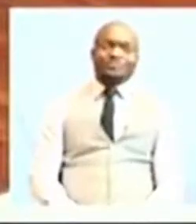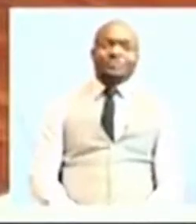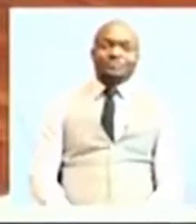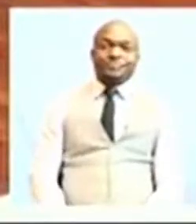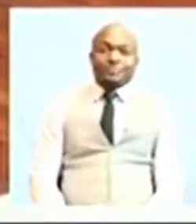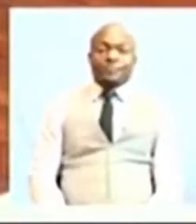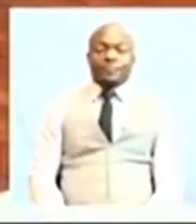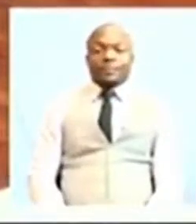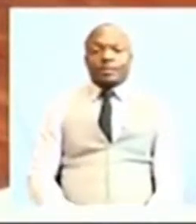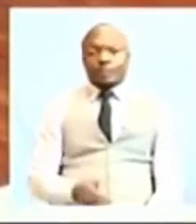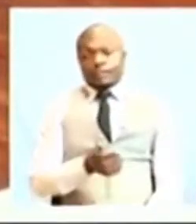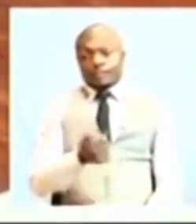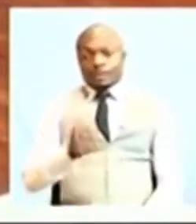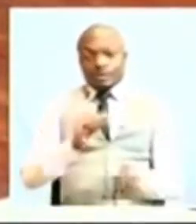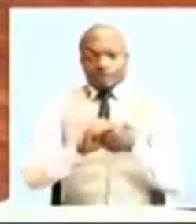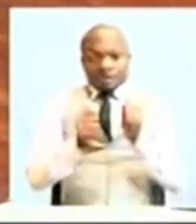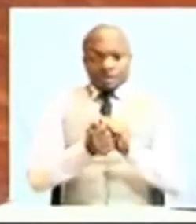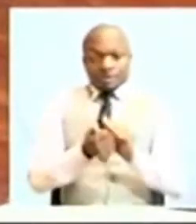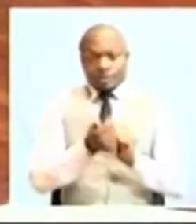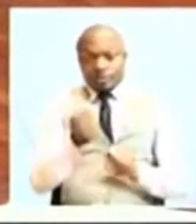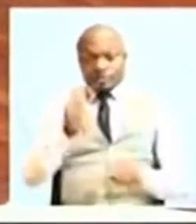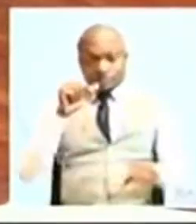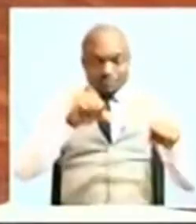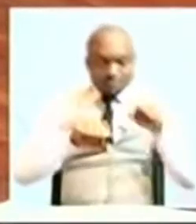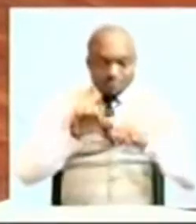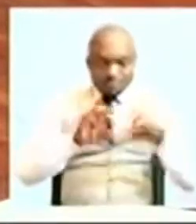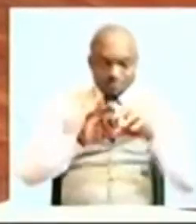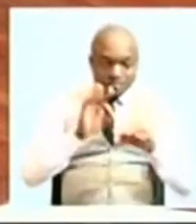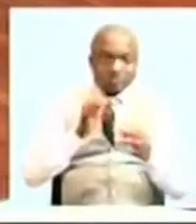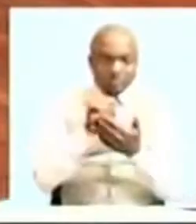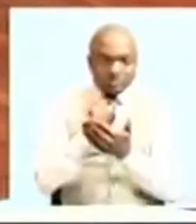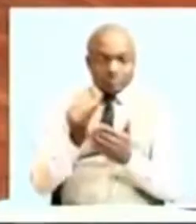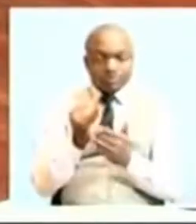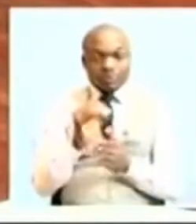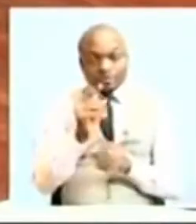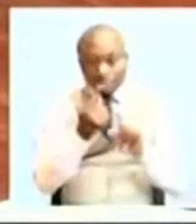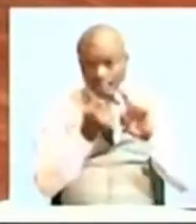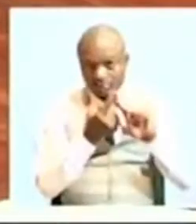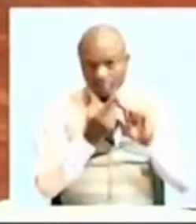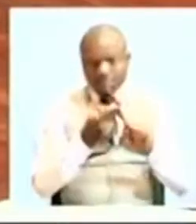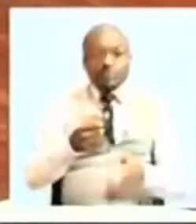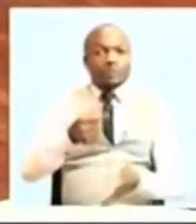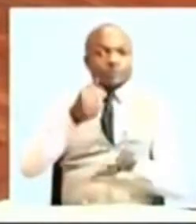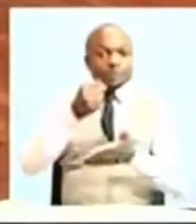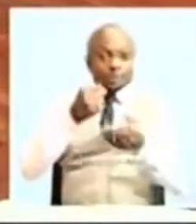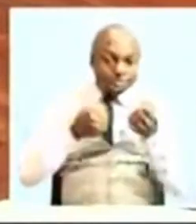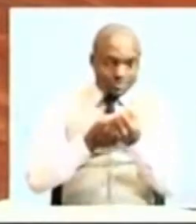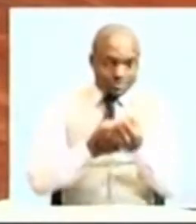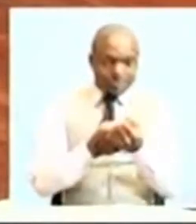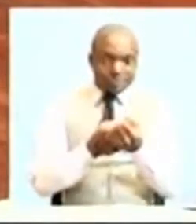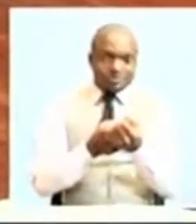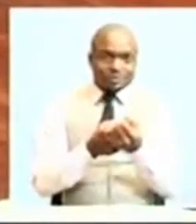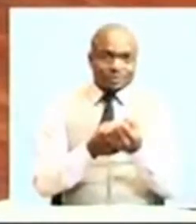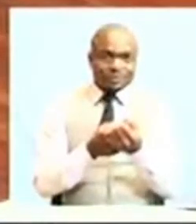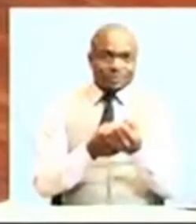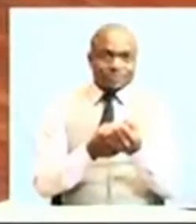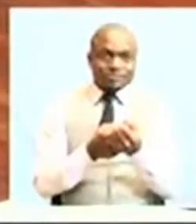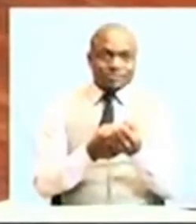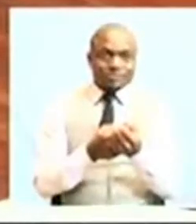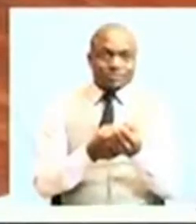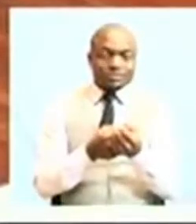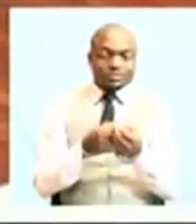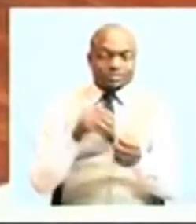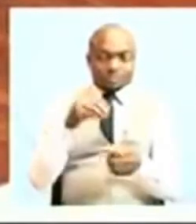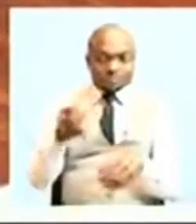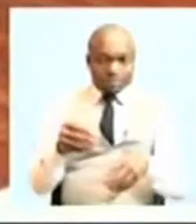Chair, the remaining queries relate to cross-cutting issues, the first one being budget funding and